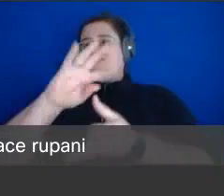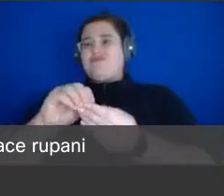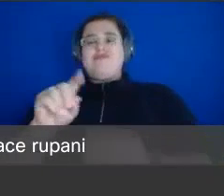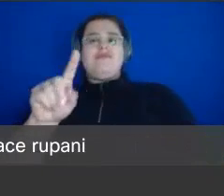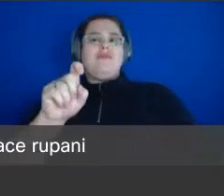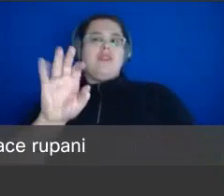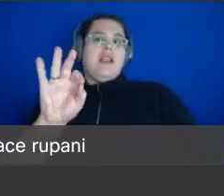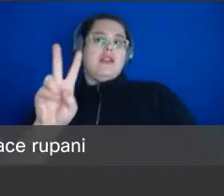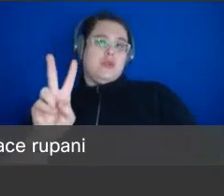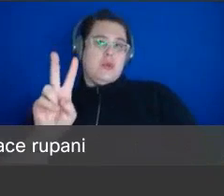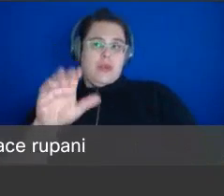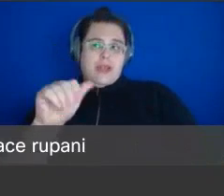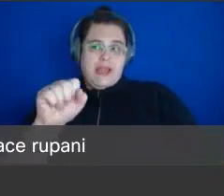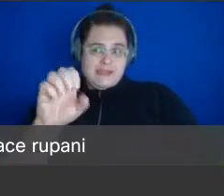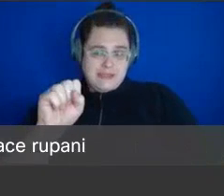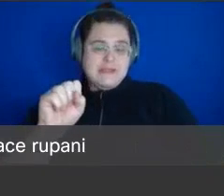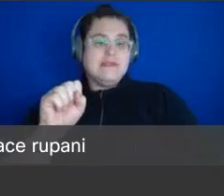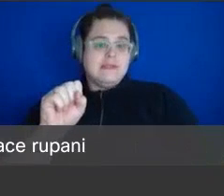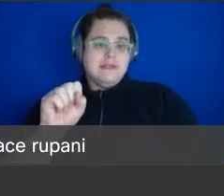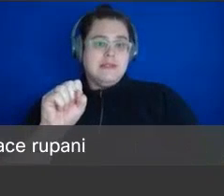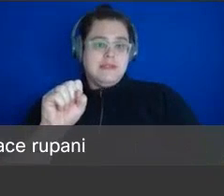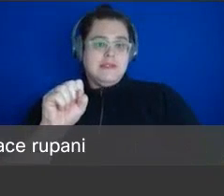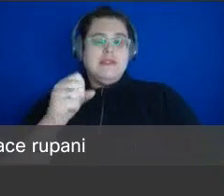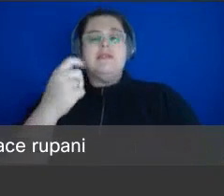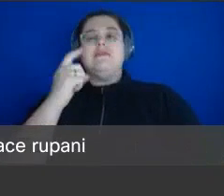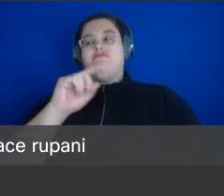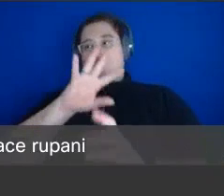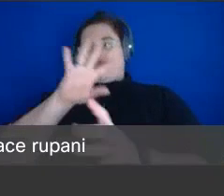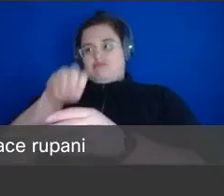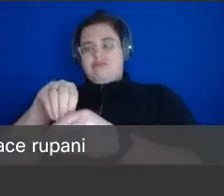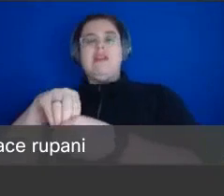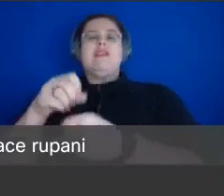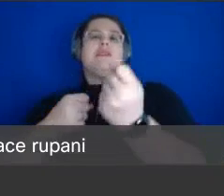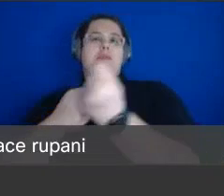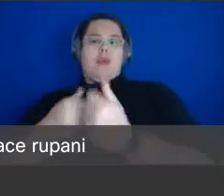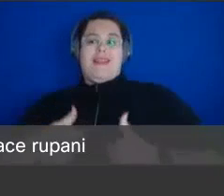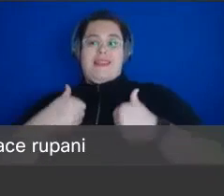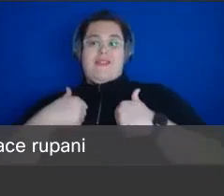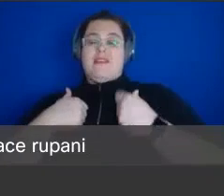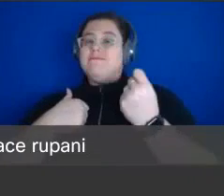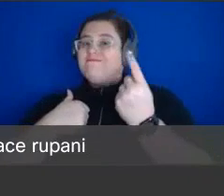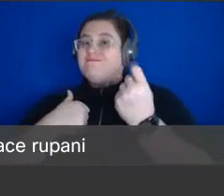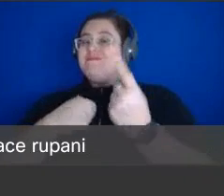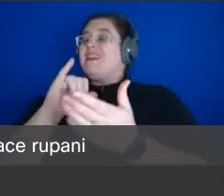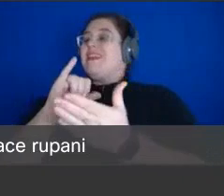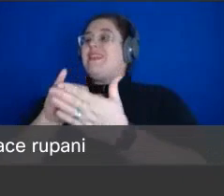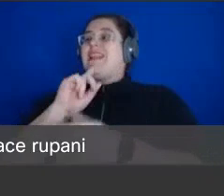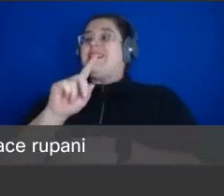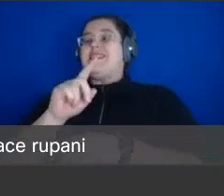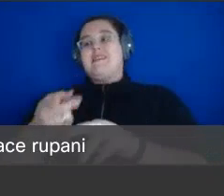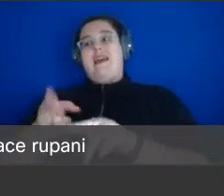that have been that are in supported living, and that is up 5